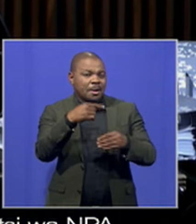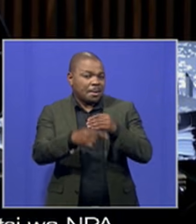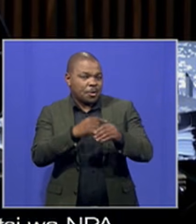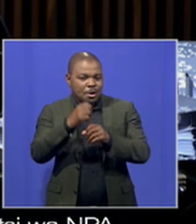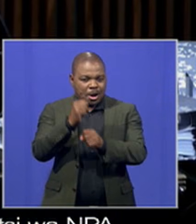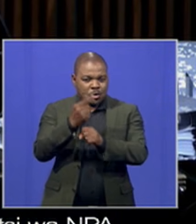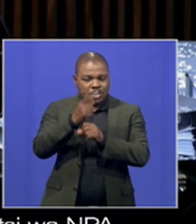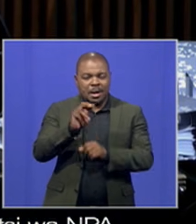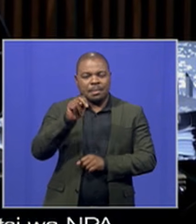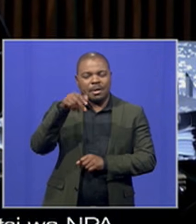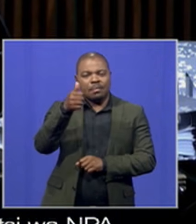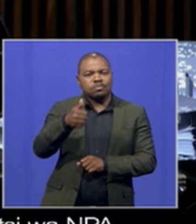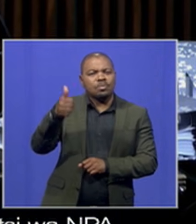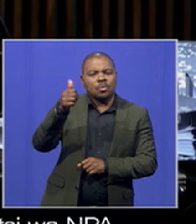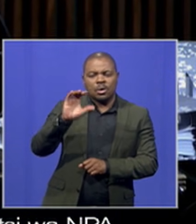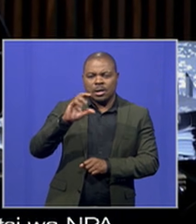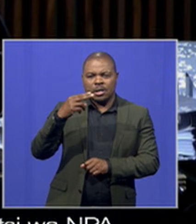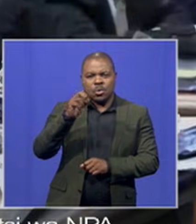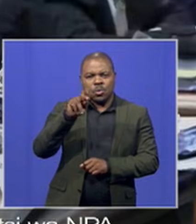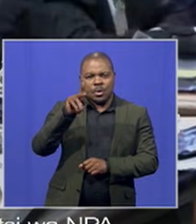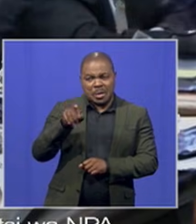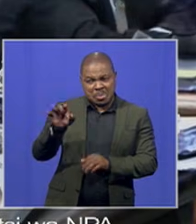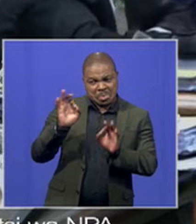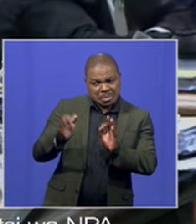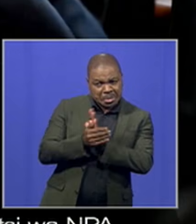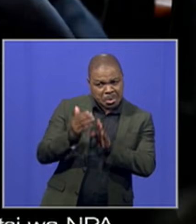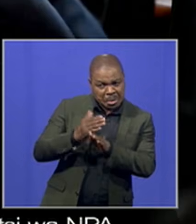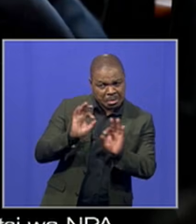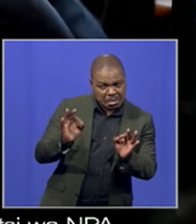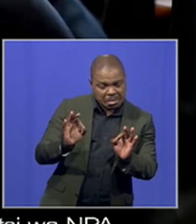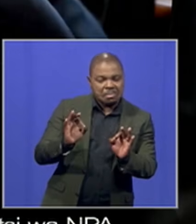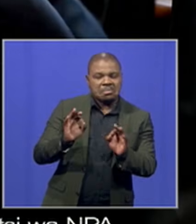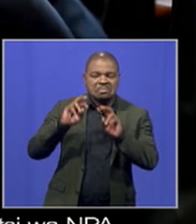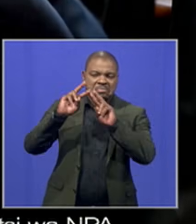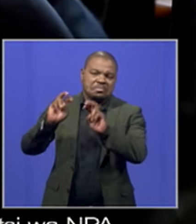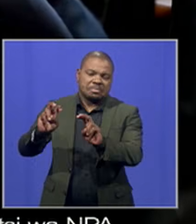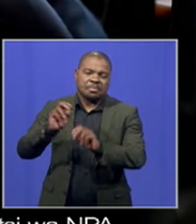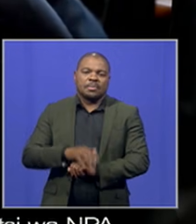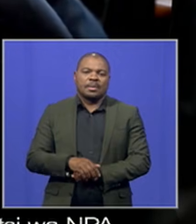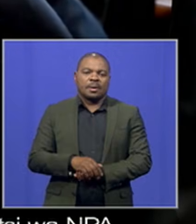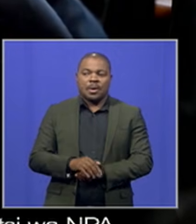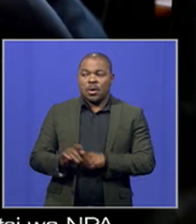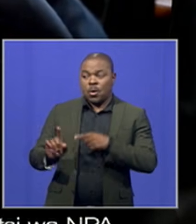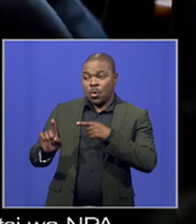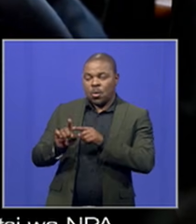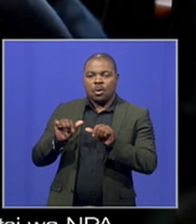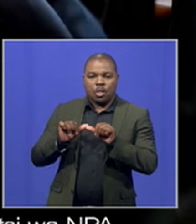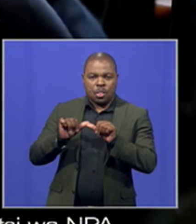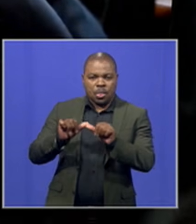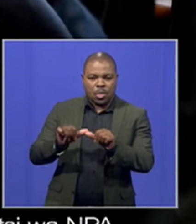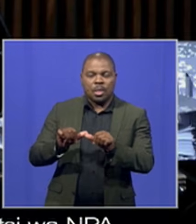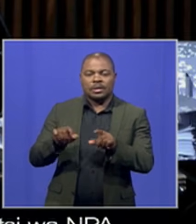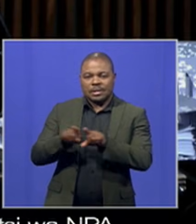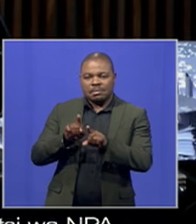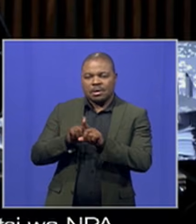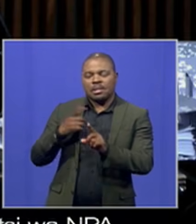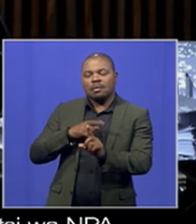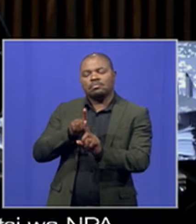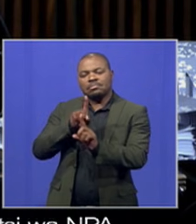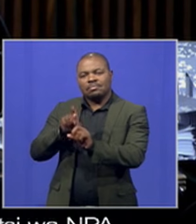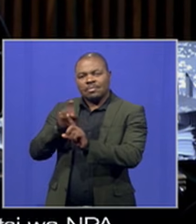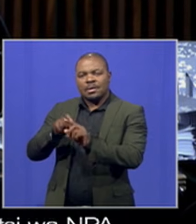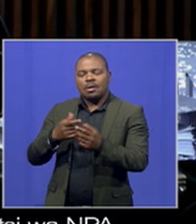Gauteng Andrew Chauke o ntse a loketswe ke maemo ana kapa tjhe. Patoi o tla tswela pele ho hlongwa dipotso ke leqwetha